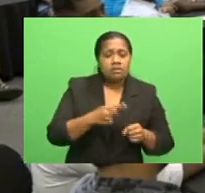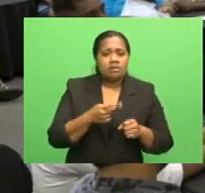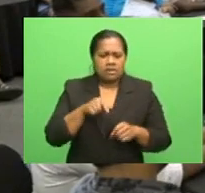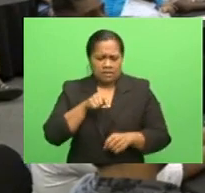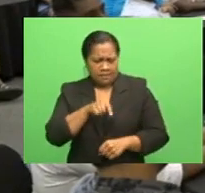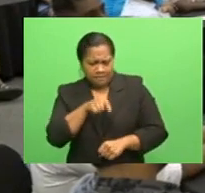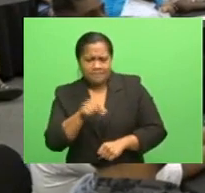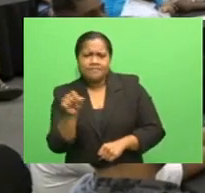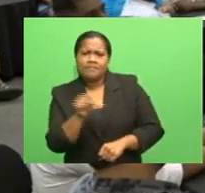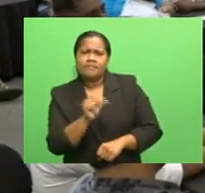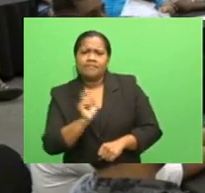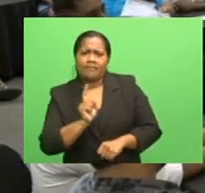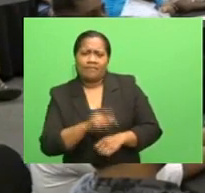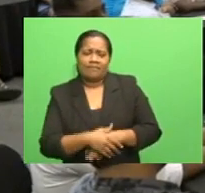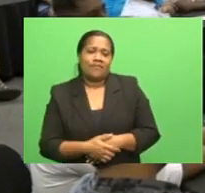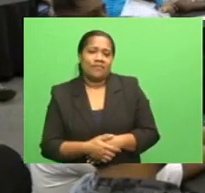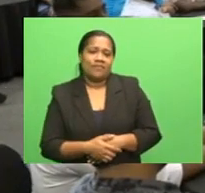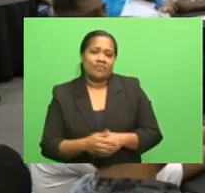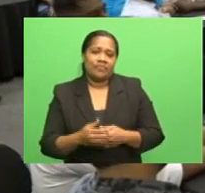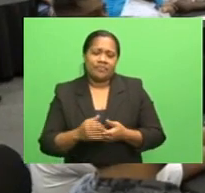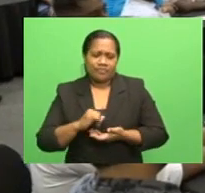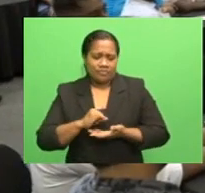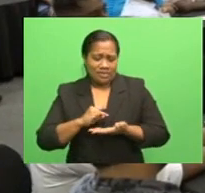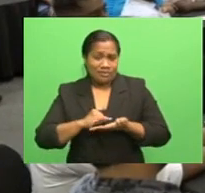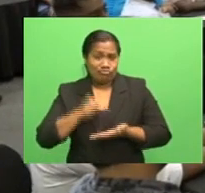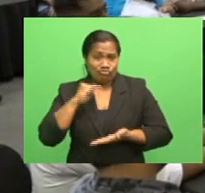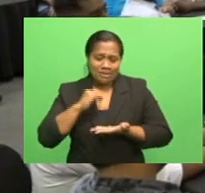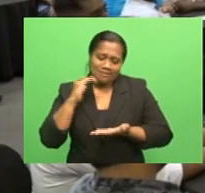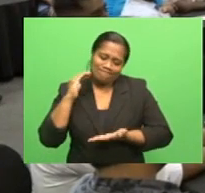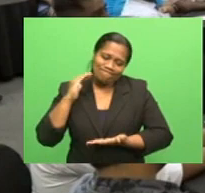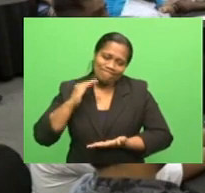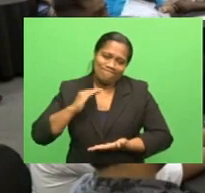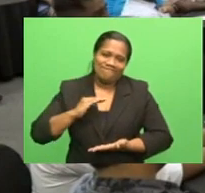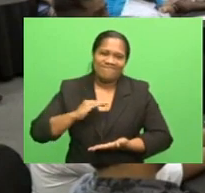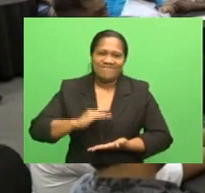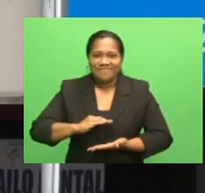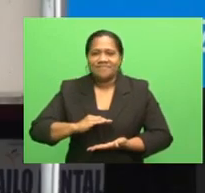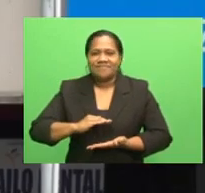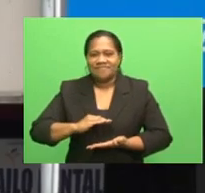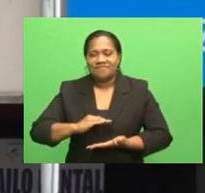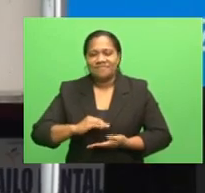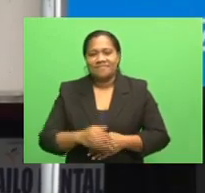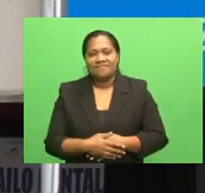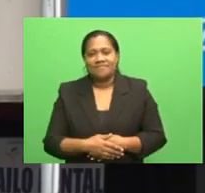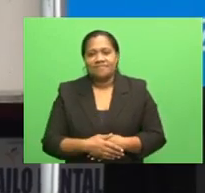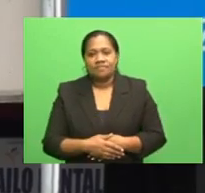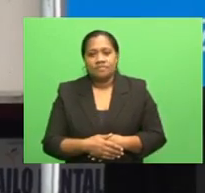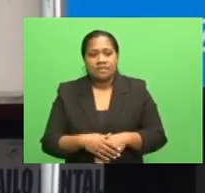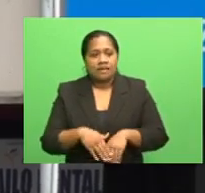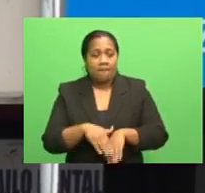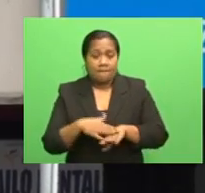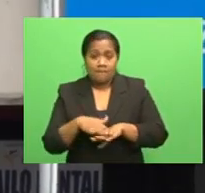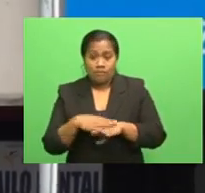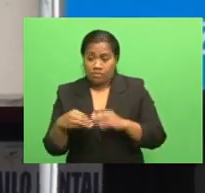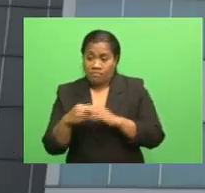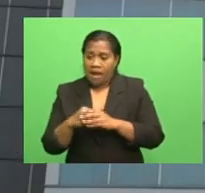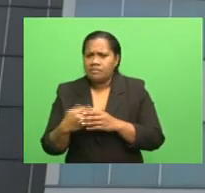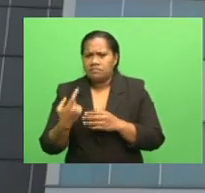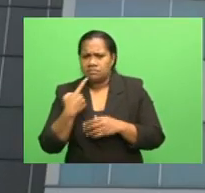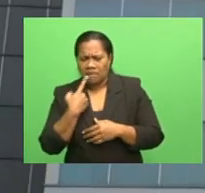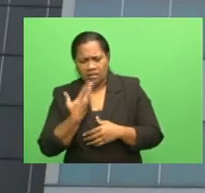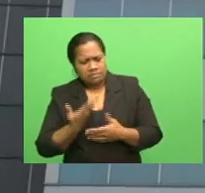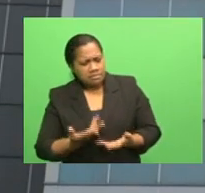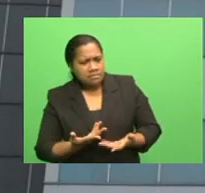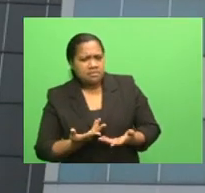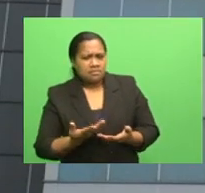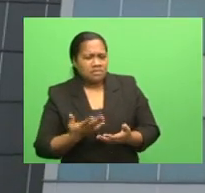be able to, you know, bring down interest rates in the short to medium term. The Blue Bank, on the other hand, says there are certain factors